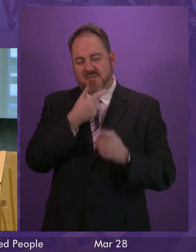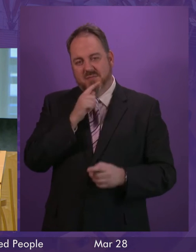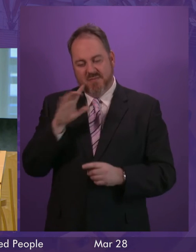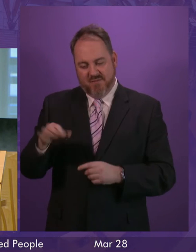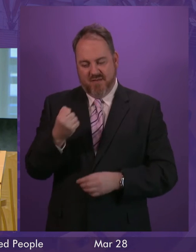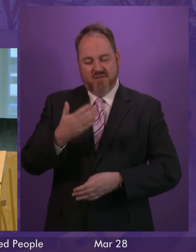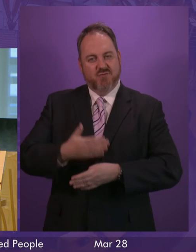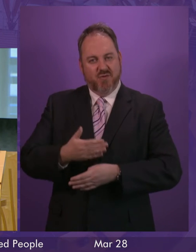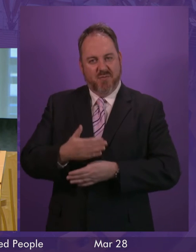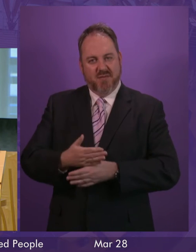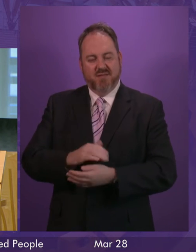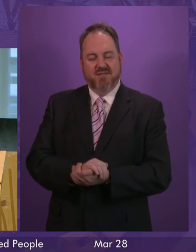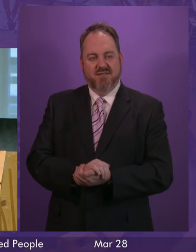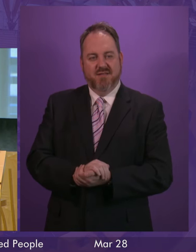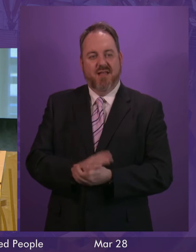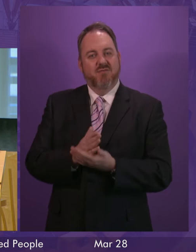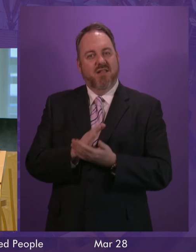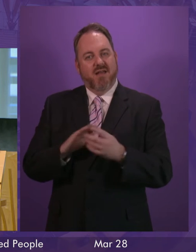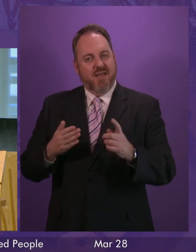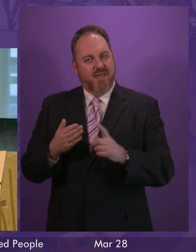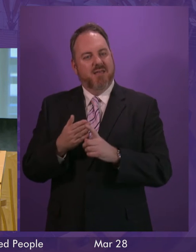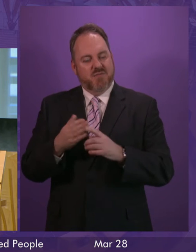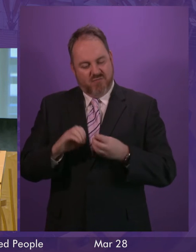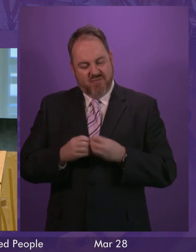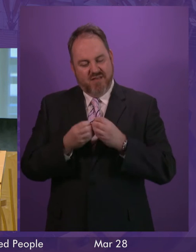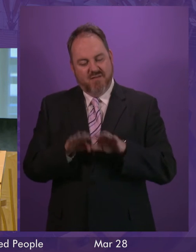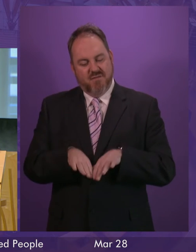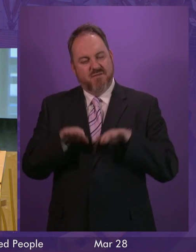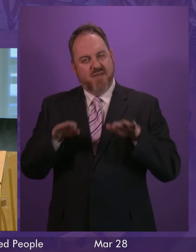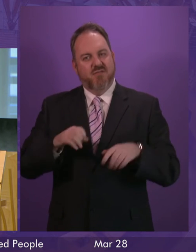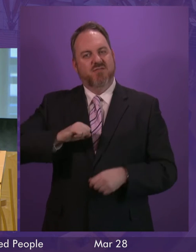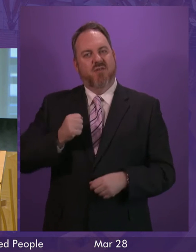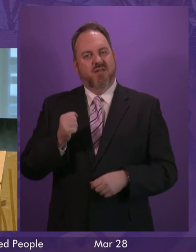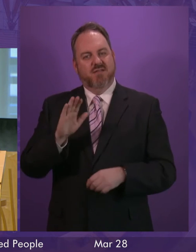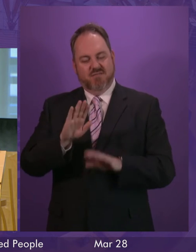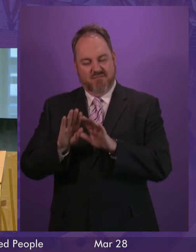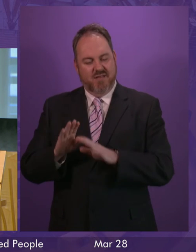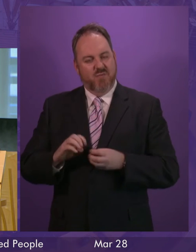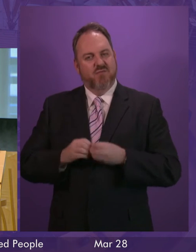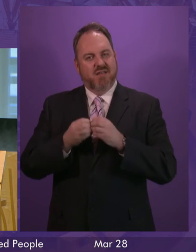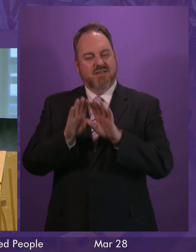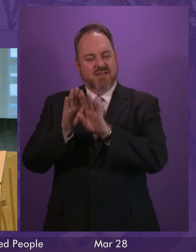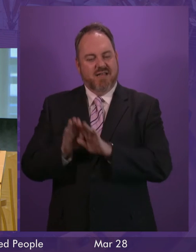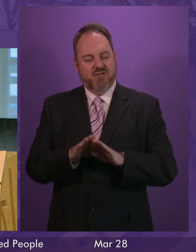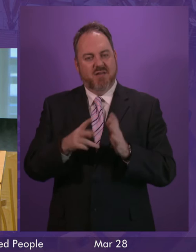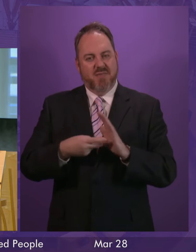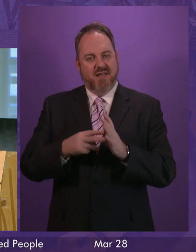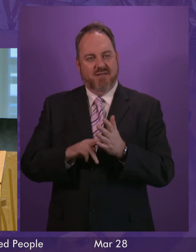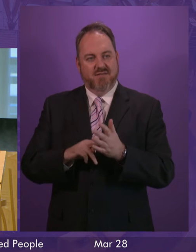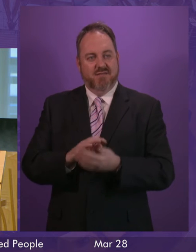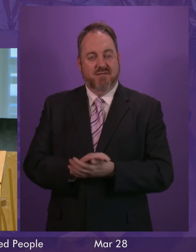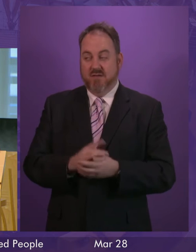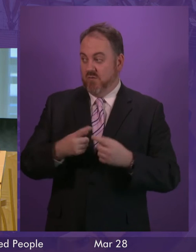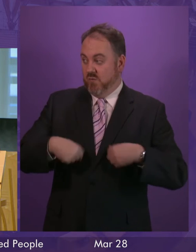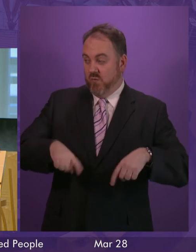many more actions outlined in the A Fairer Scotland for Disabled People Employment Action Plan published last December. As employers ourselves we